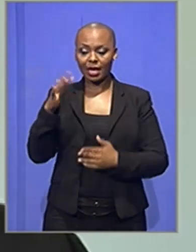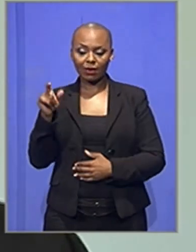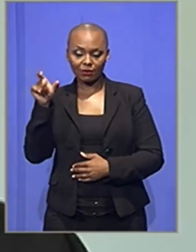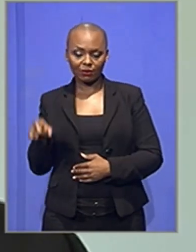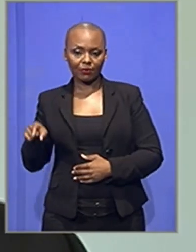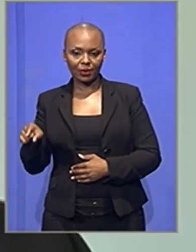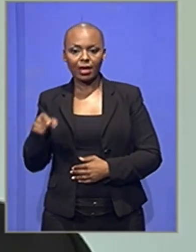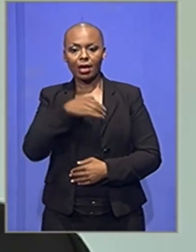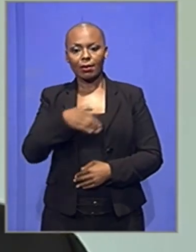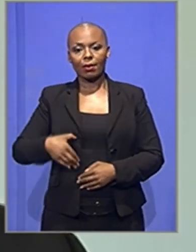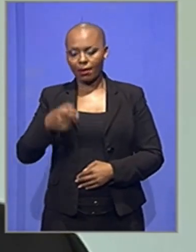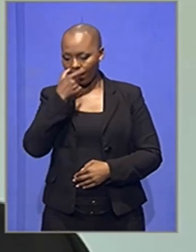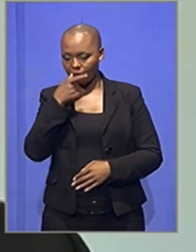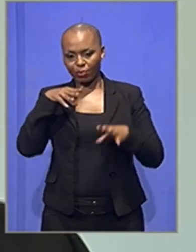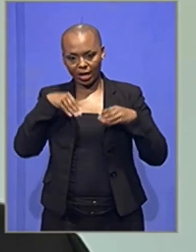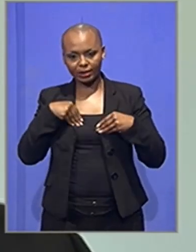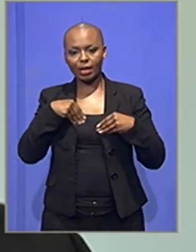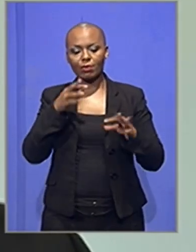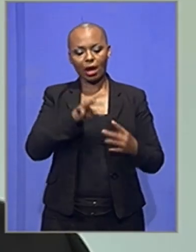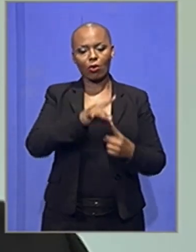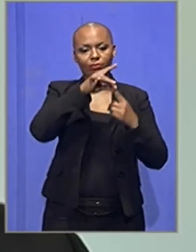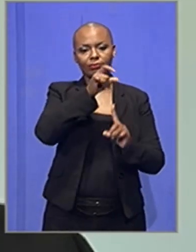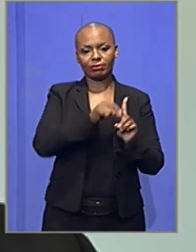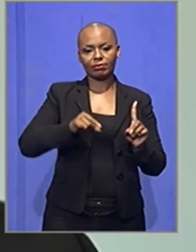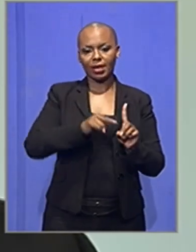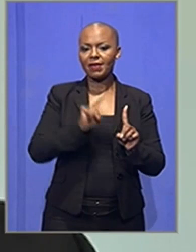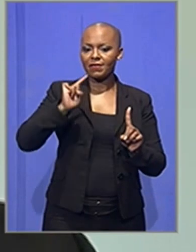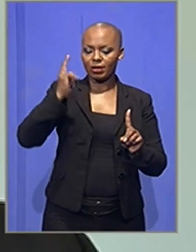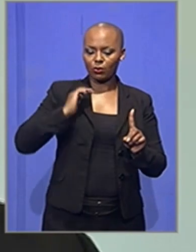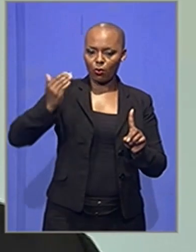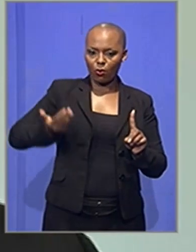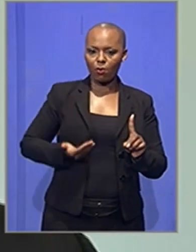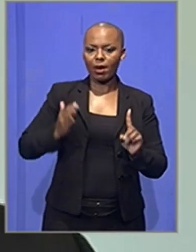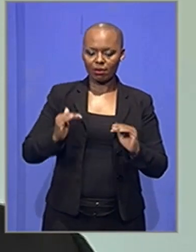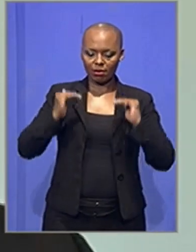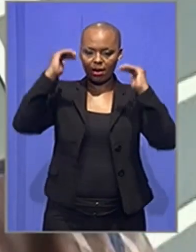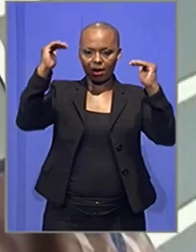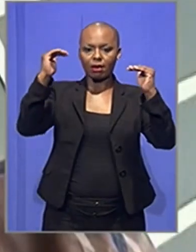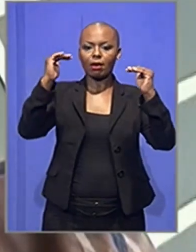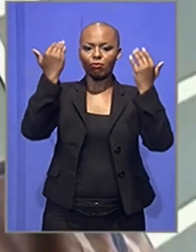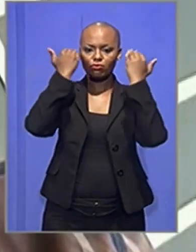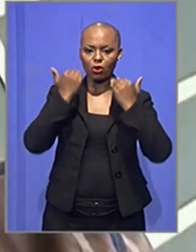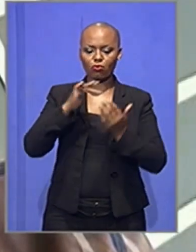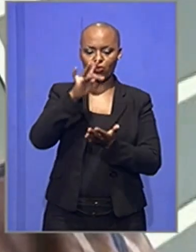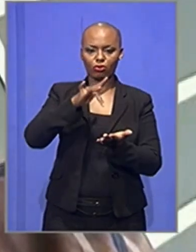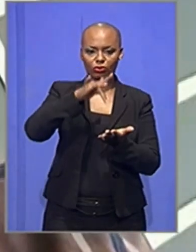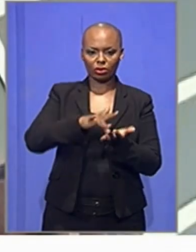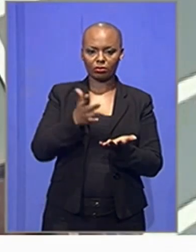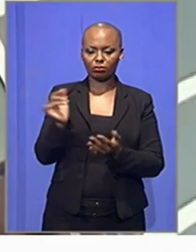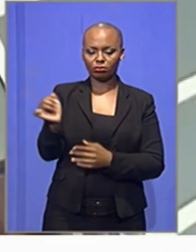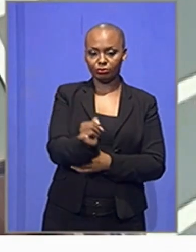recommendation, it will indeed be a historic first for the country, a woman holding the highest judicial position. They all make the